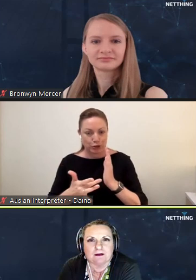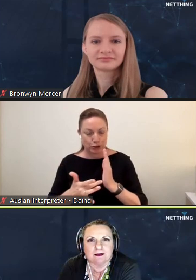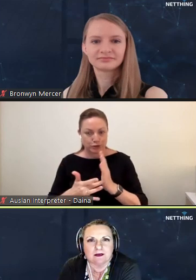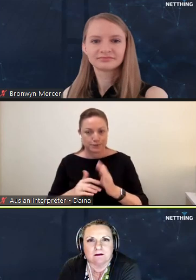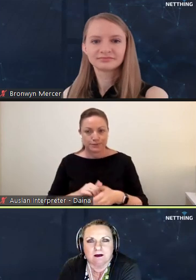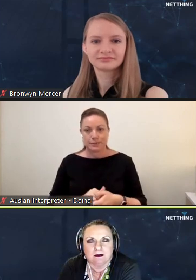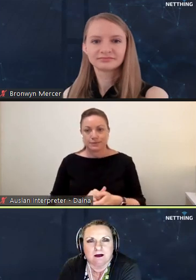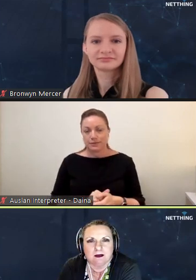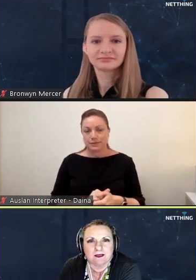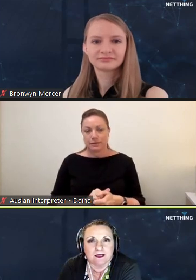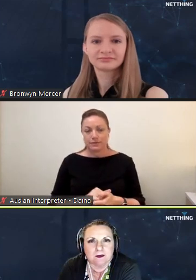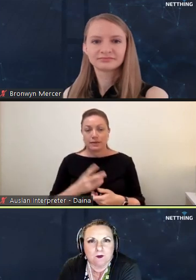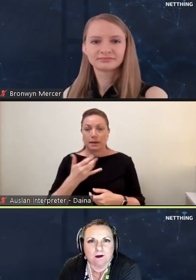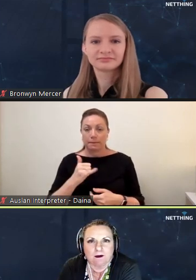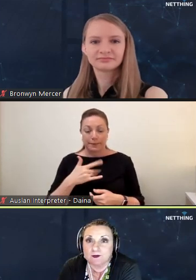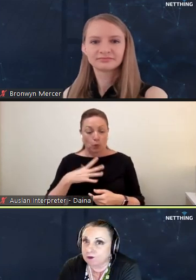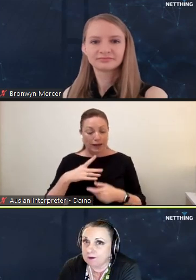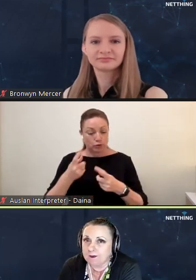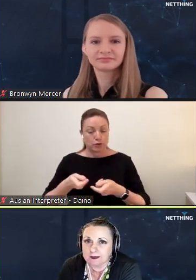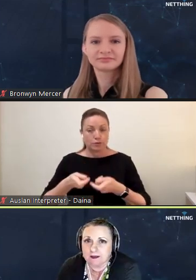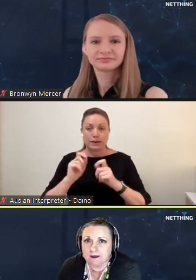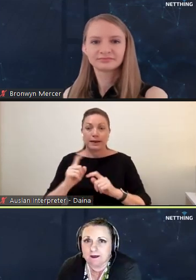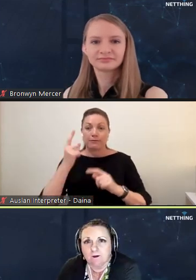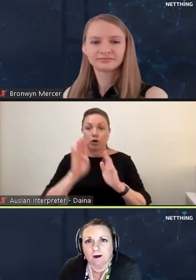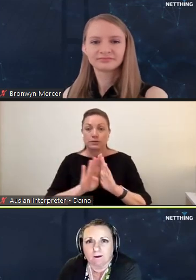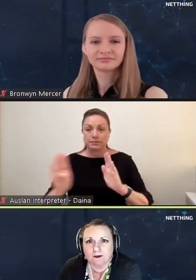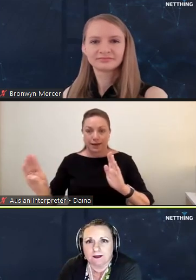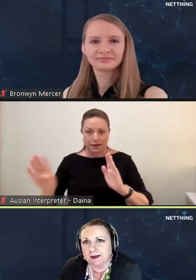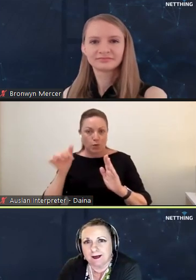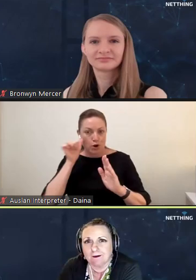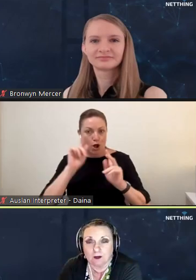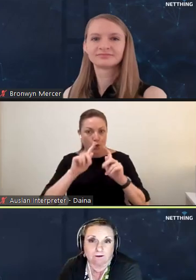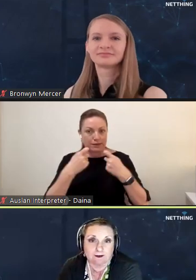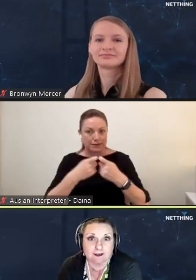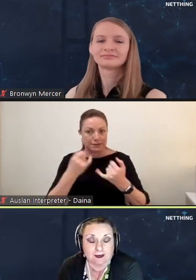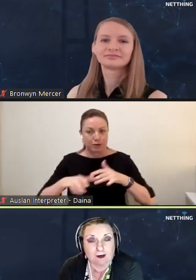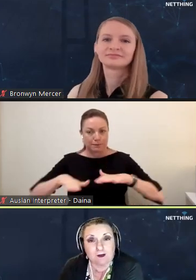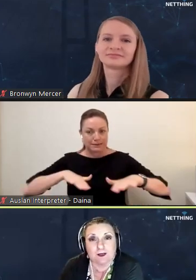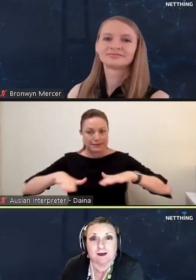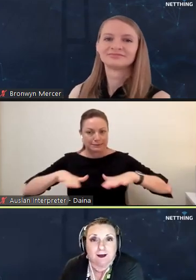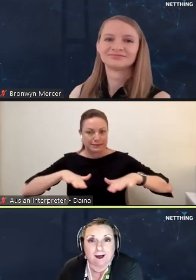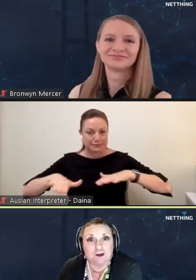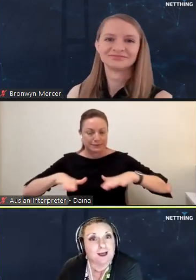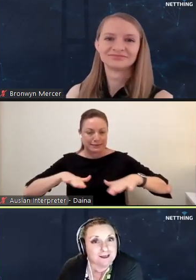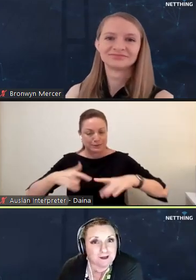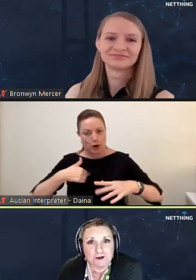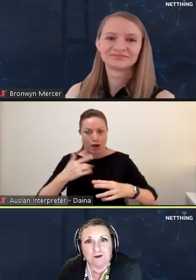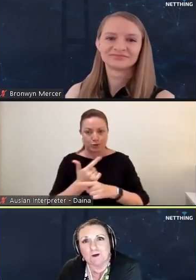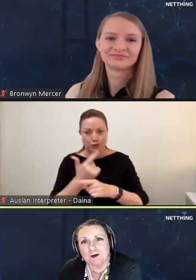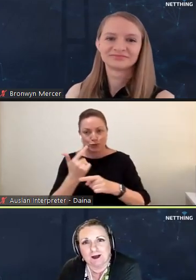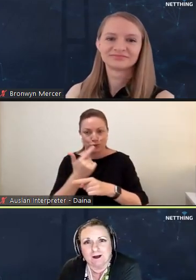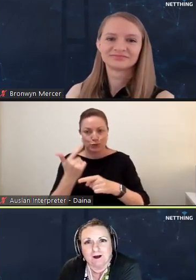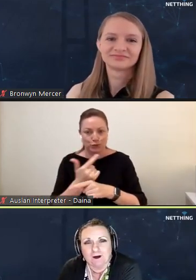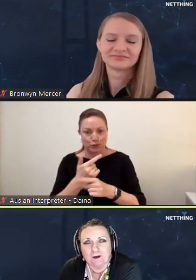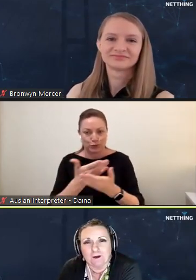the first panel. So the team, who are extremely busy while I'm standing here, well, sitting here actually, chatting to